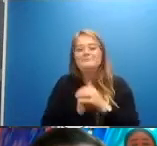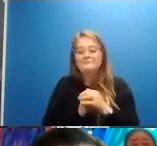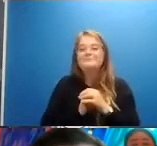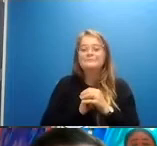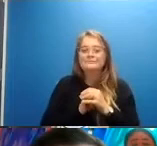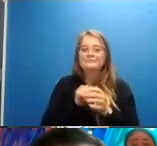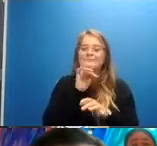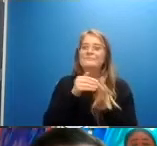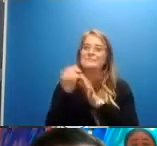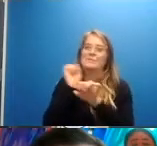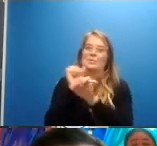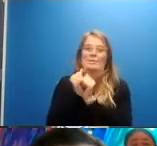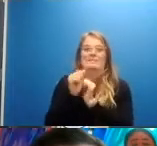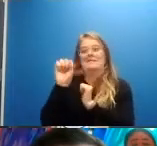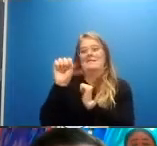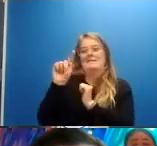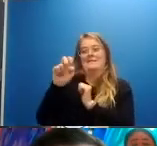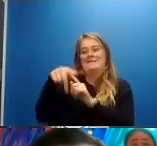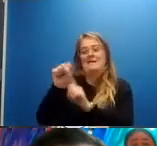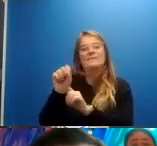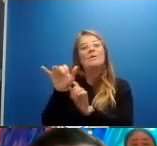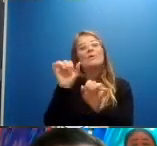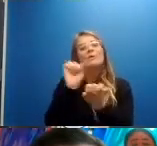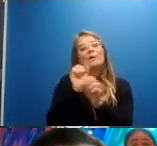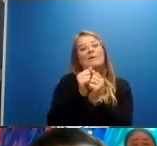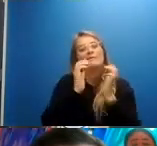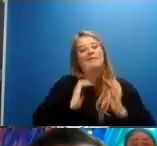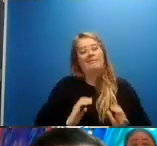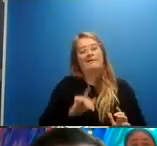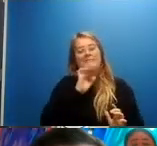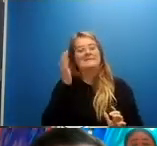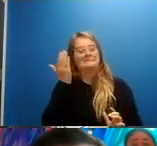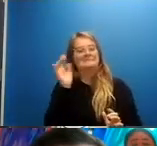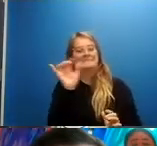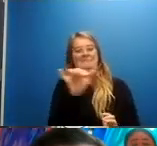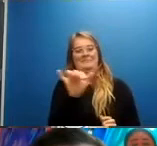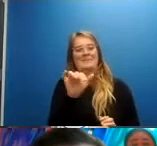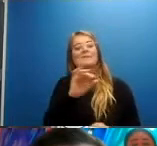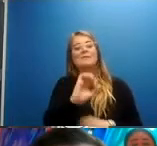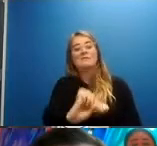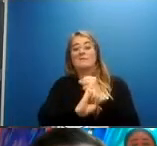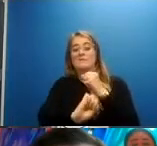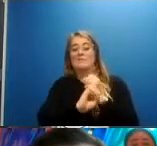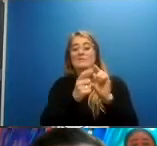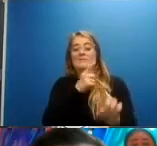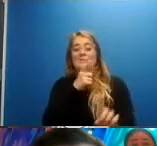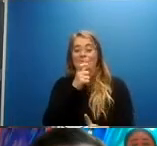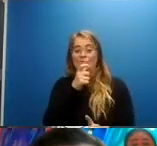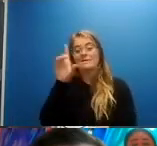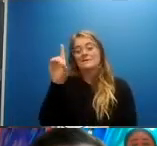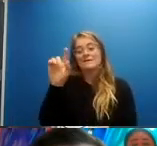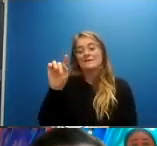bit of work with our clients. We tend to share quite a bit, but we're also supported by some incredible healthcare workers within the downtown east